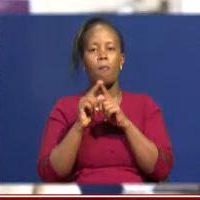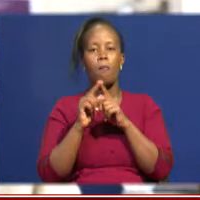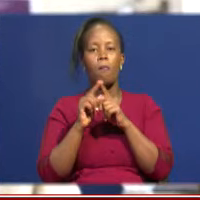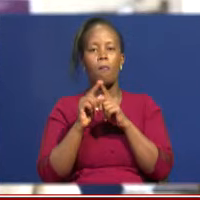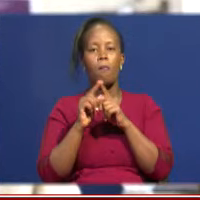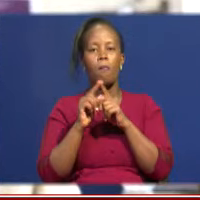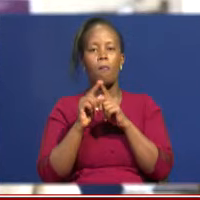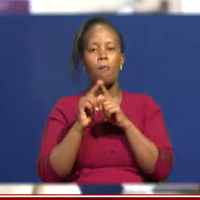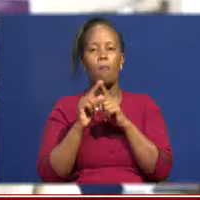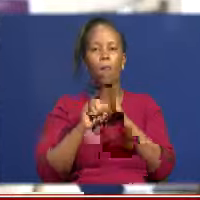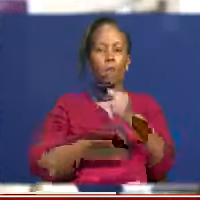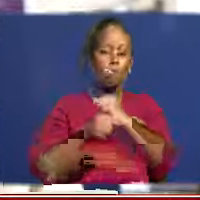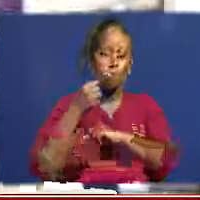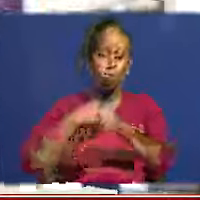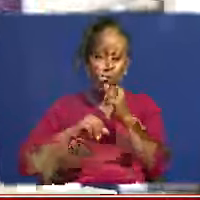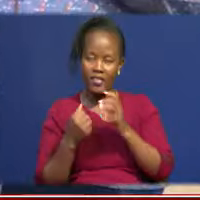activities.